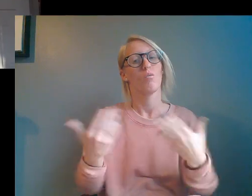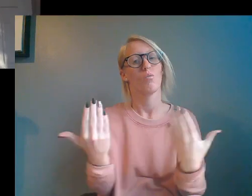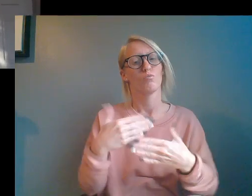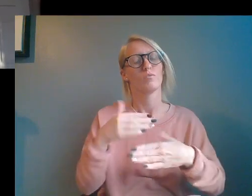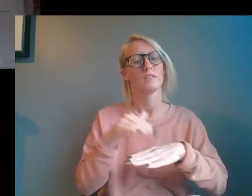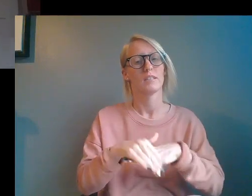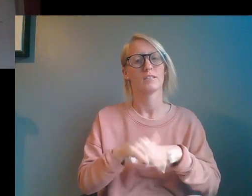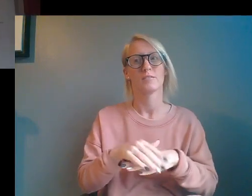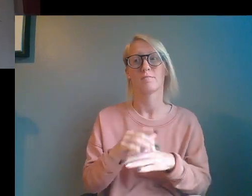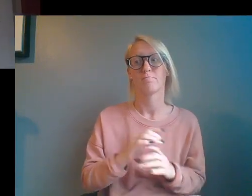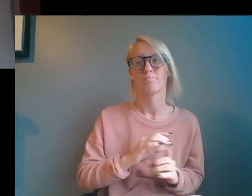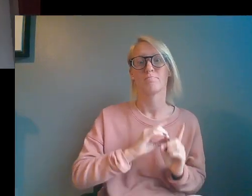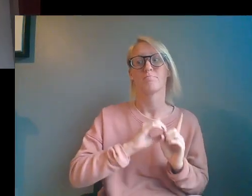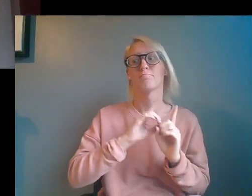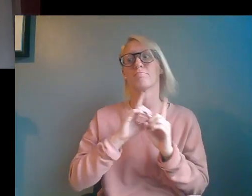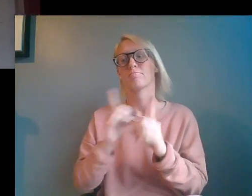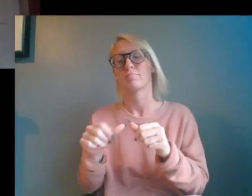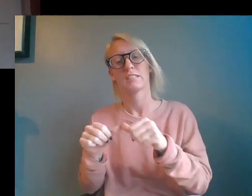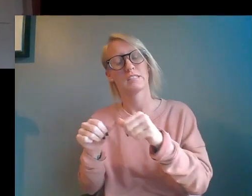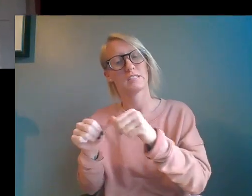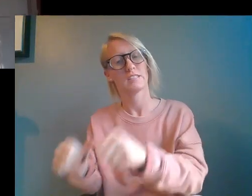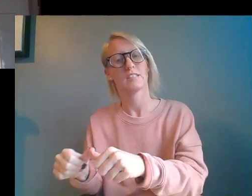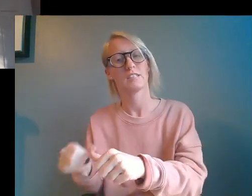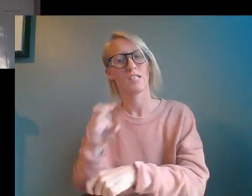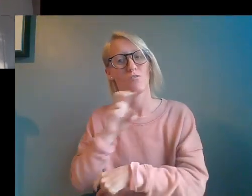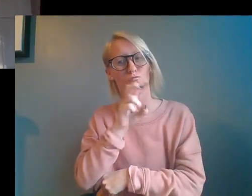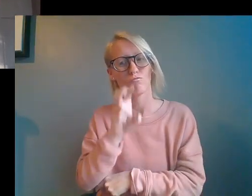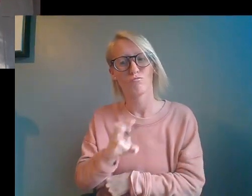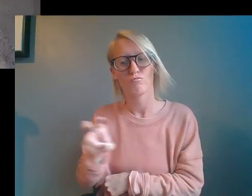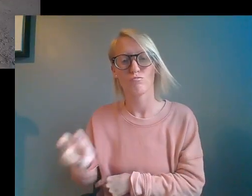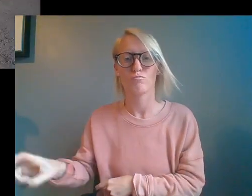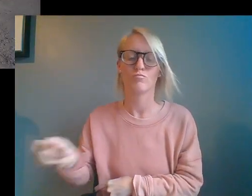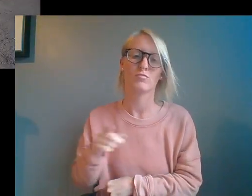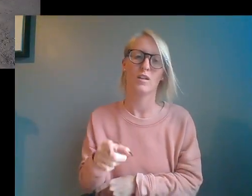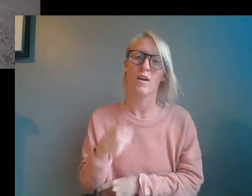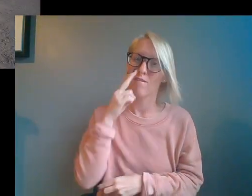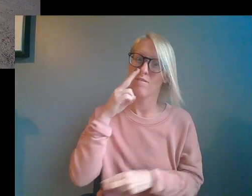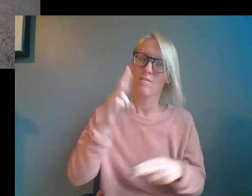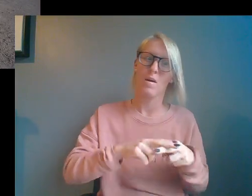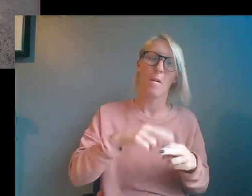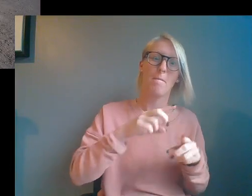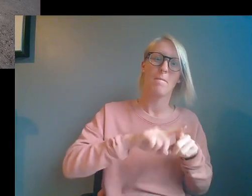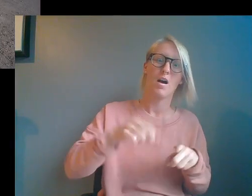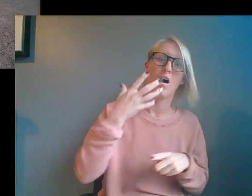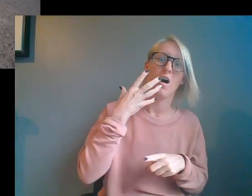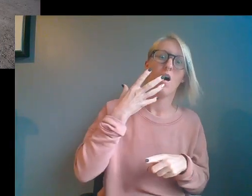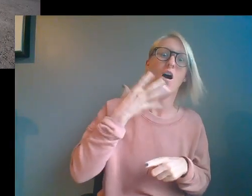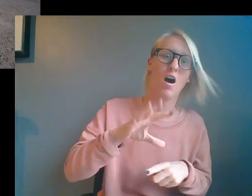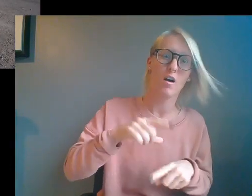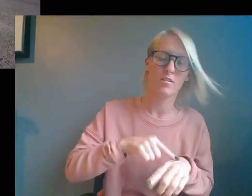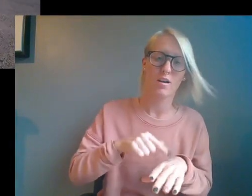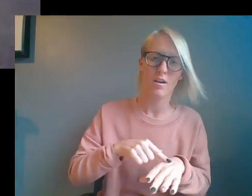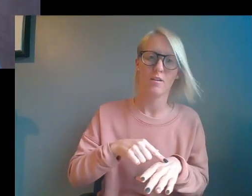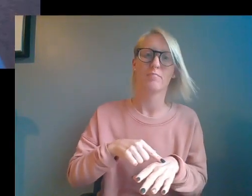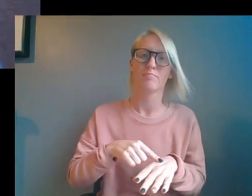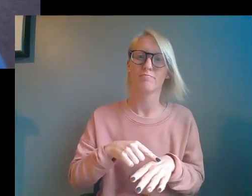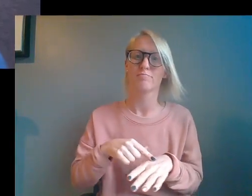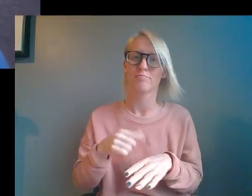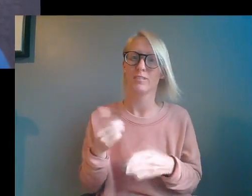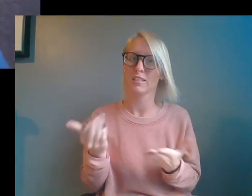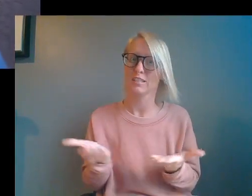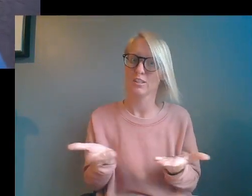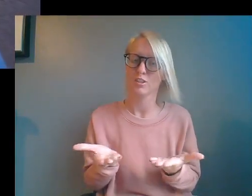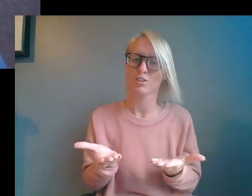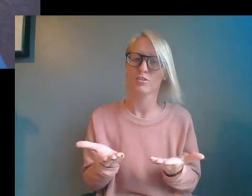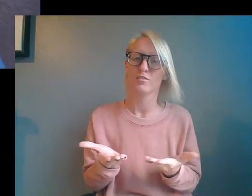This would be a fun but hot time to be in Oatman. Very nice. Do not